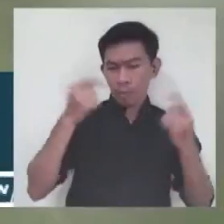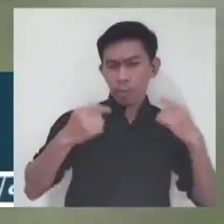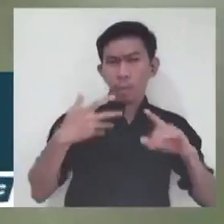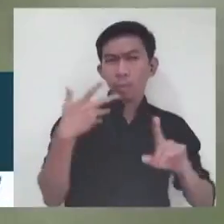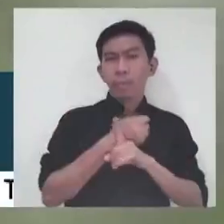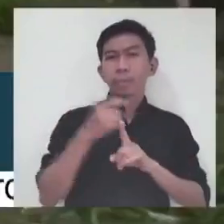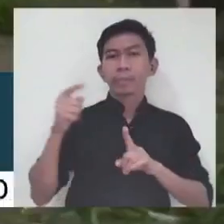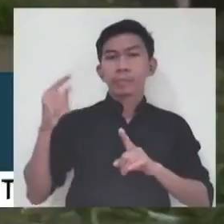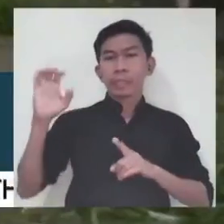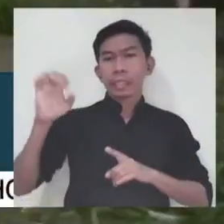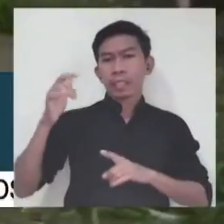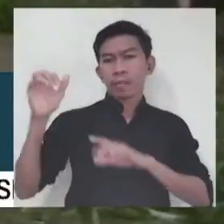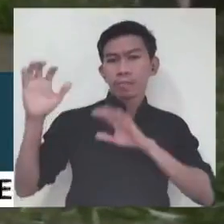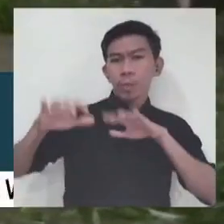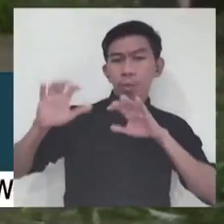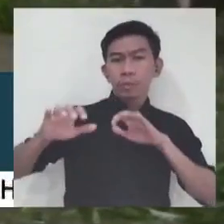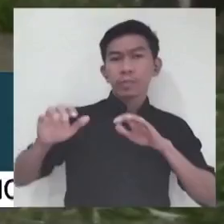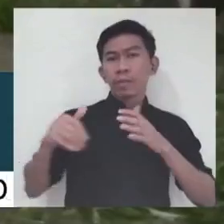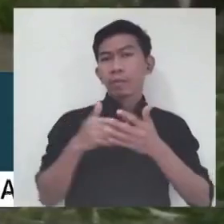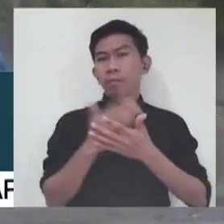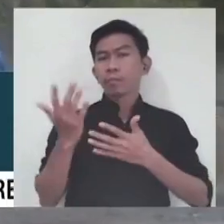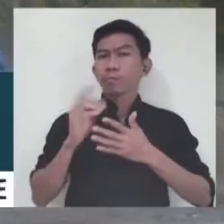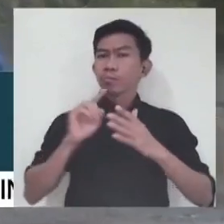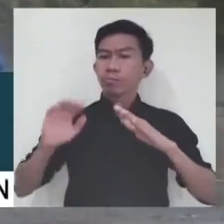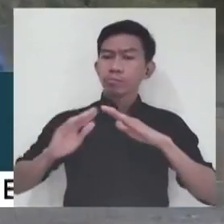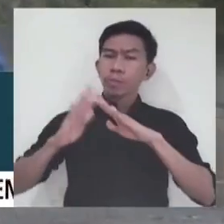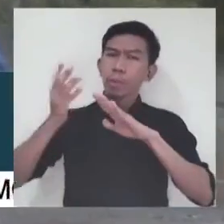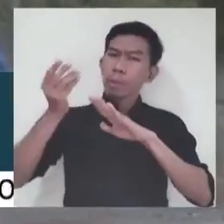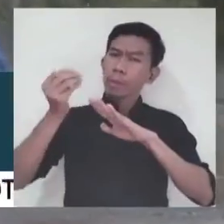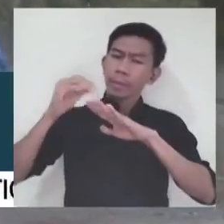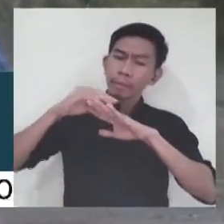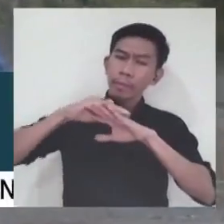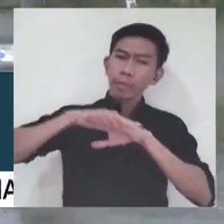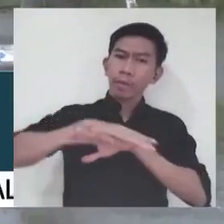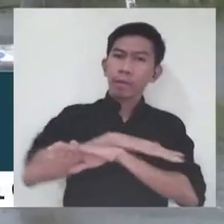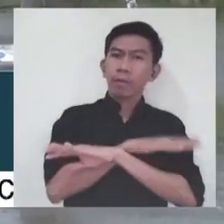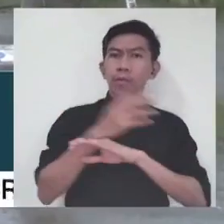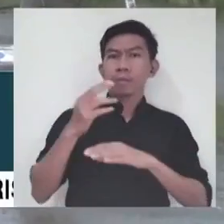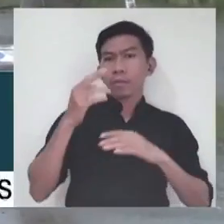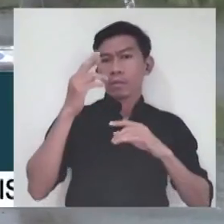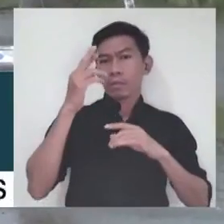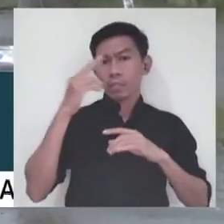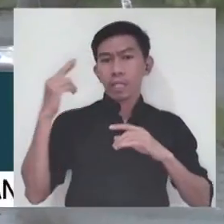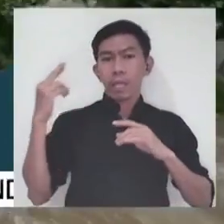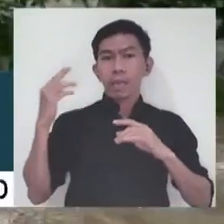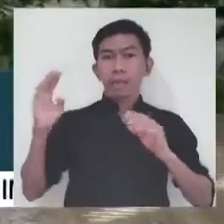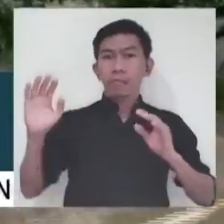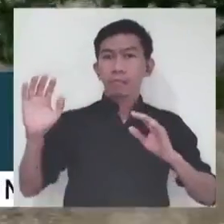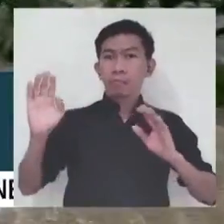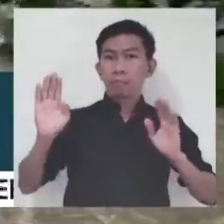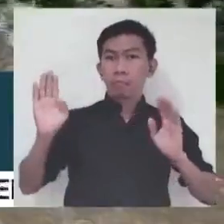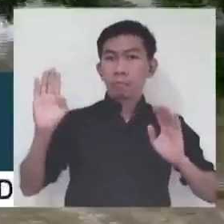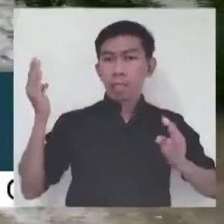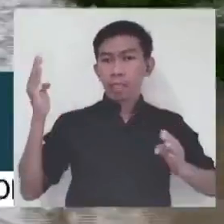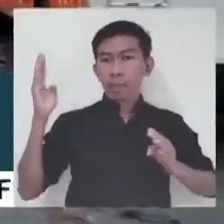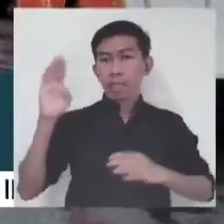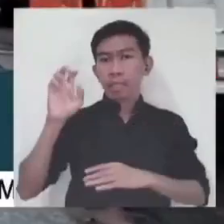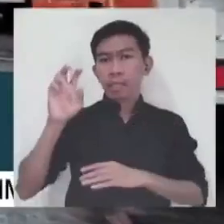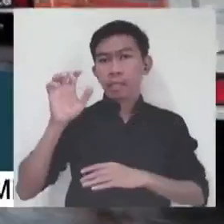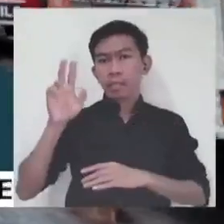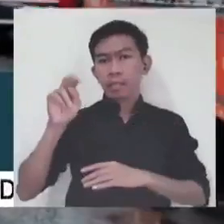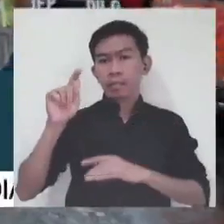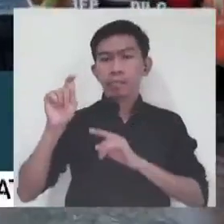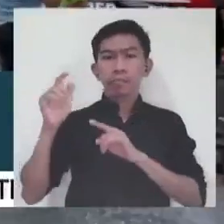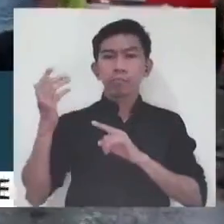are victims of landslides that happened in Rizal and Benguet, but it notes the cases are still up for validation. Damage